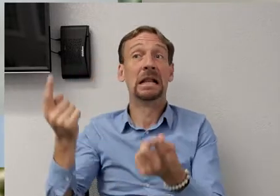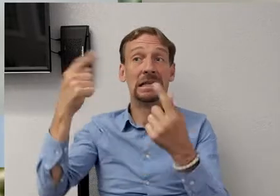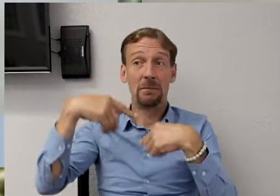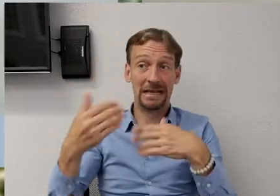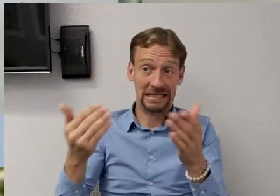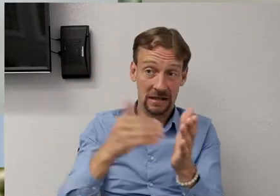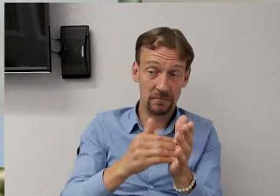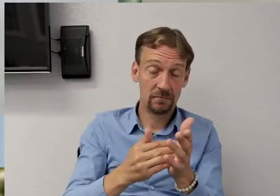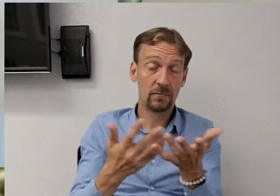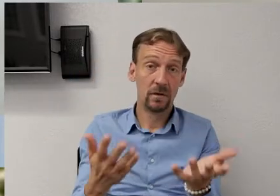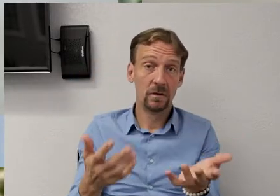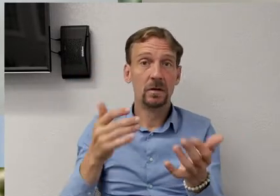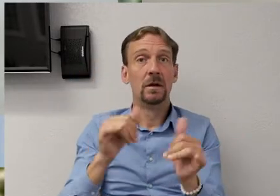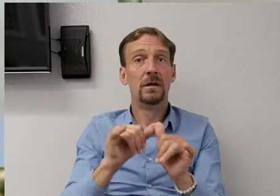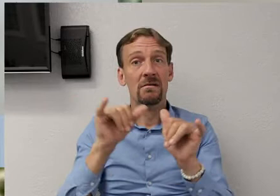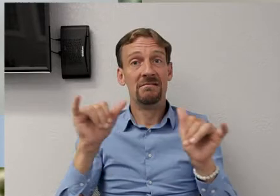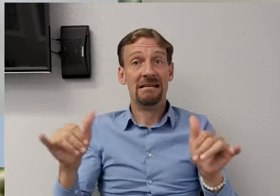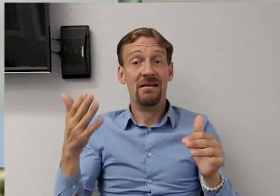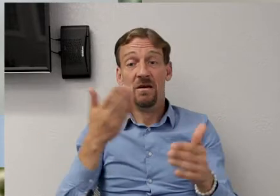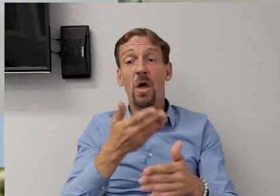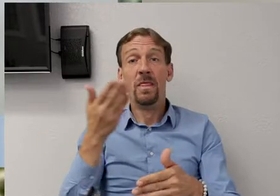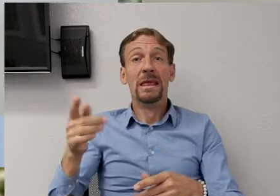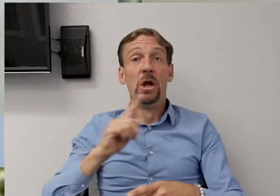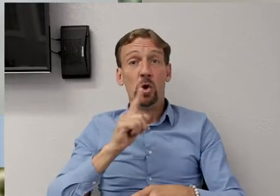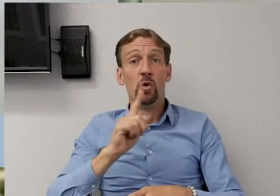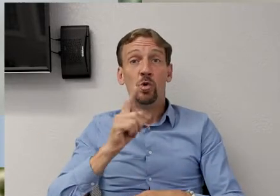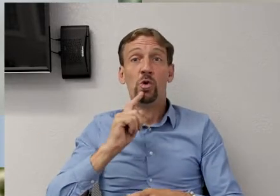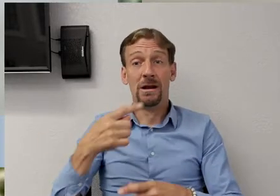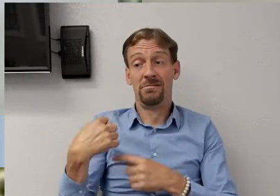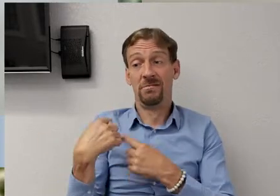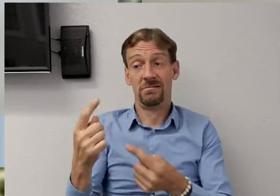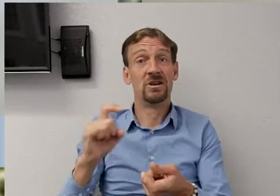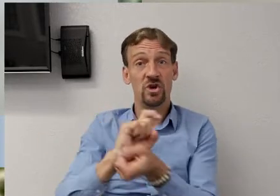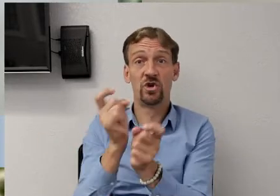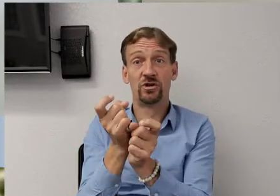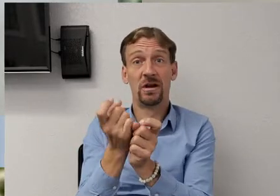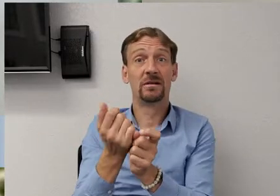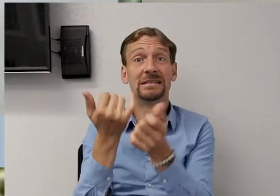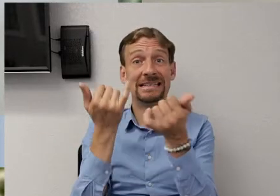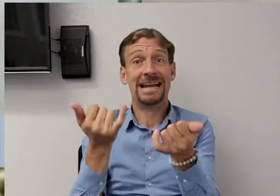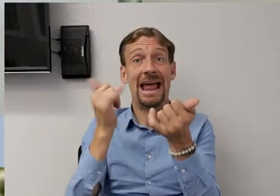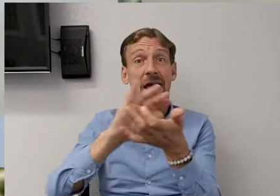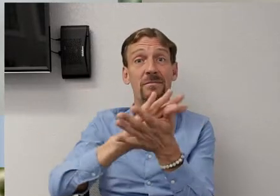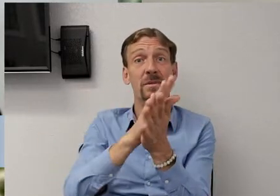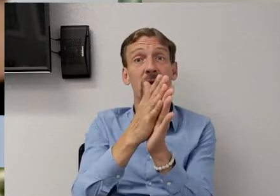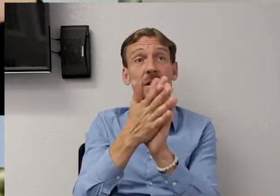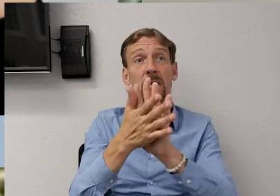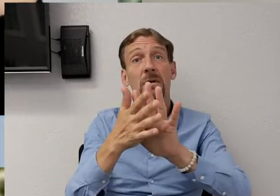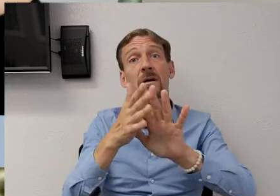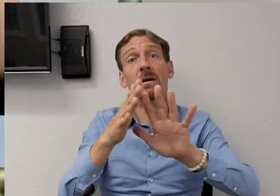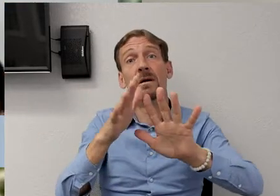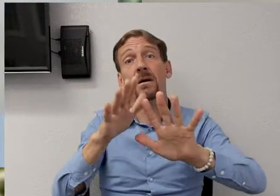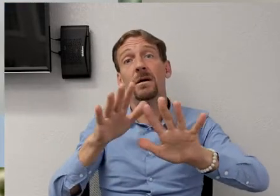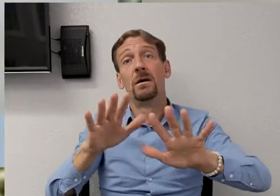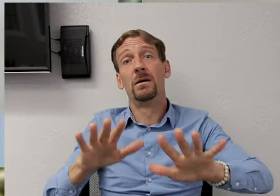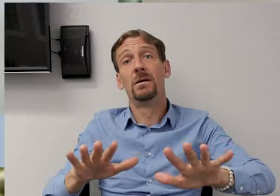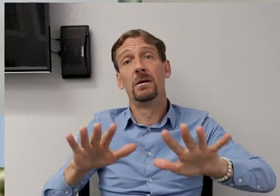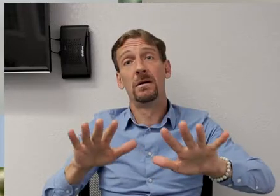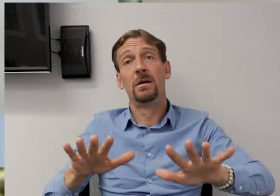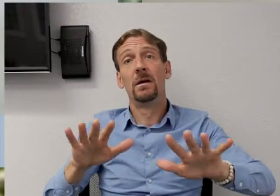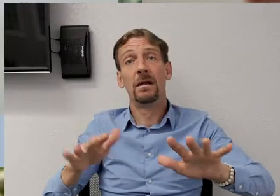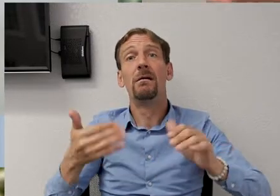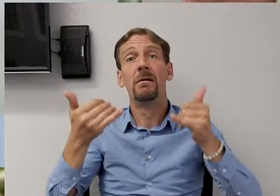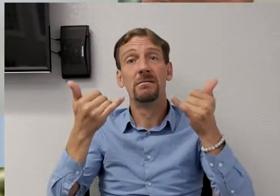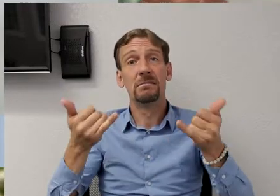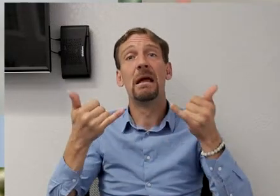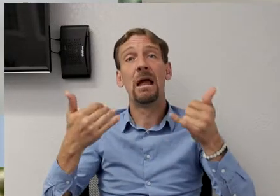So things have changed dramatically. Everything's kind of calmed down. Supply channels have stabilized. We